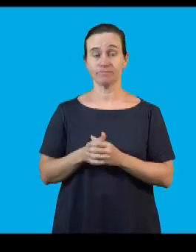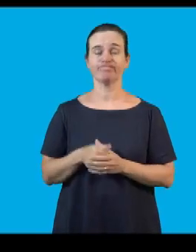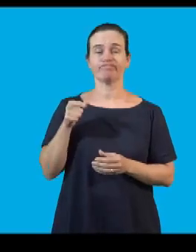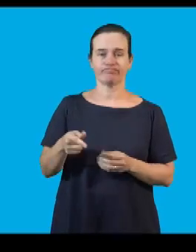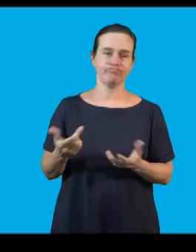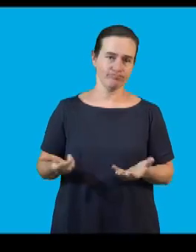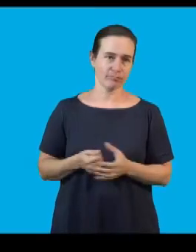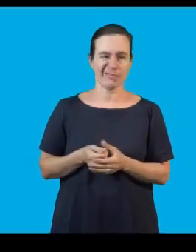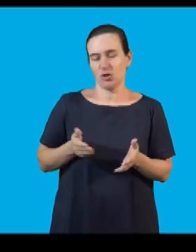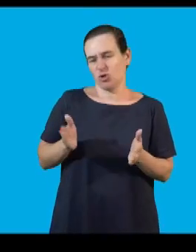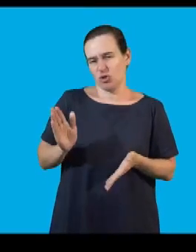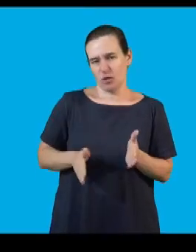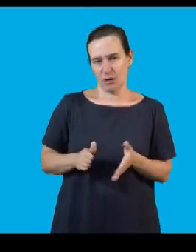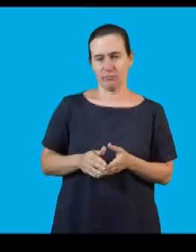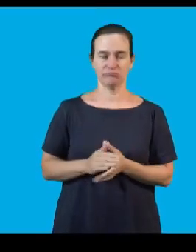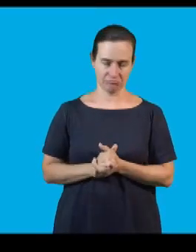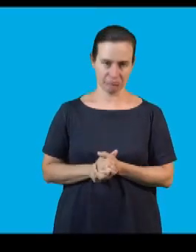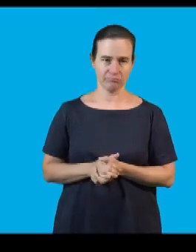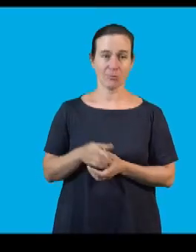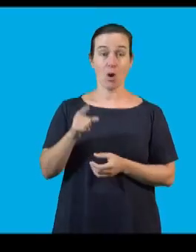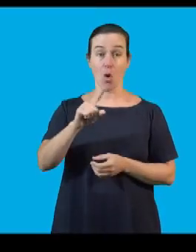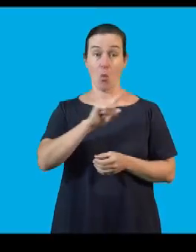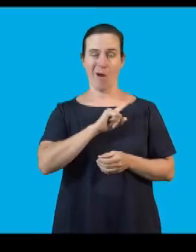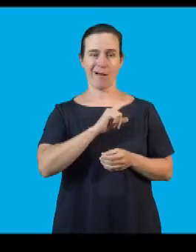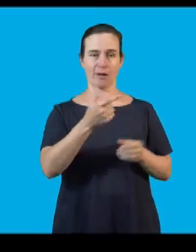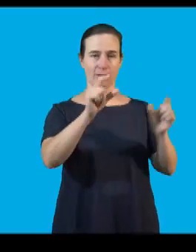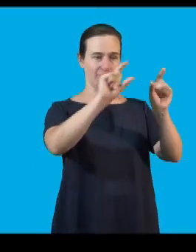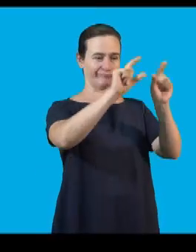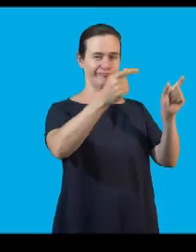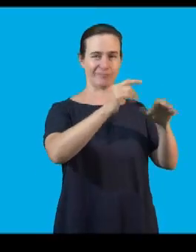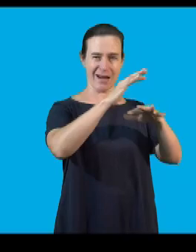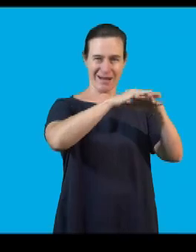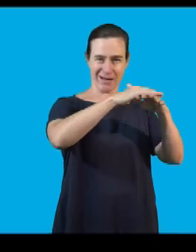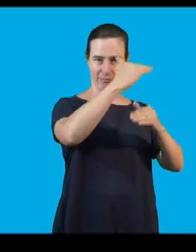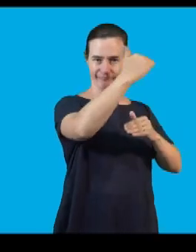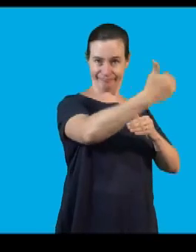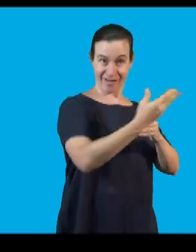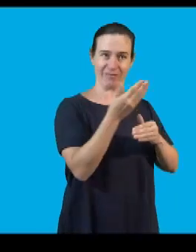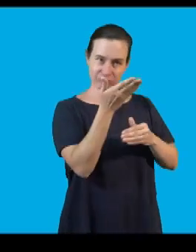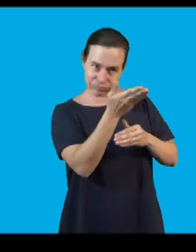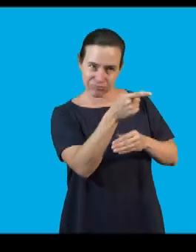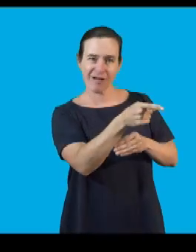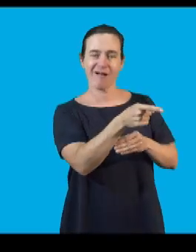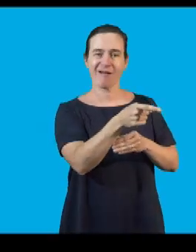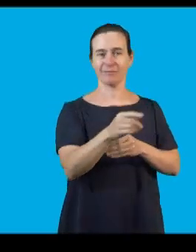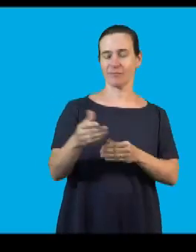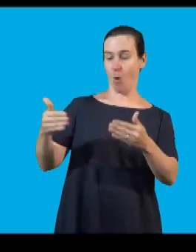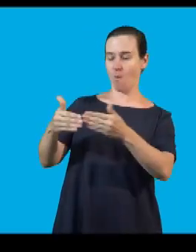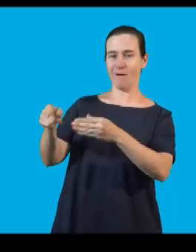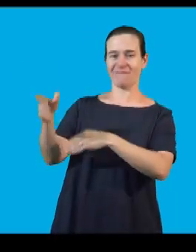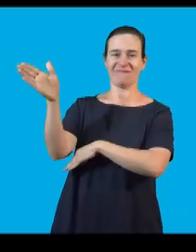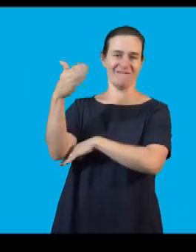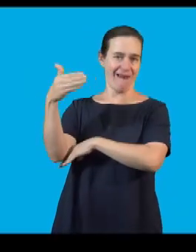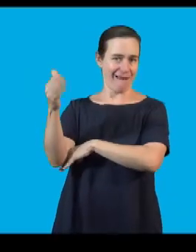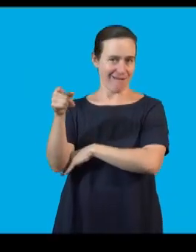It says, there's a soccer or football goal post in the frame, which we have identified there, all right? There's a